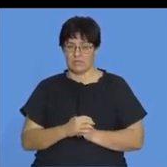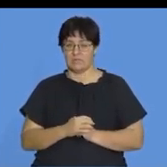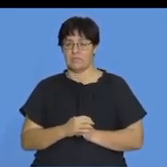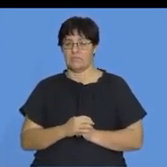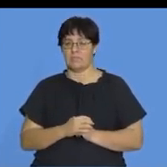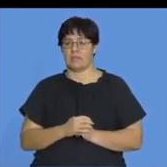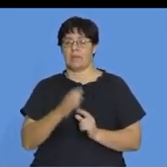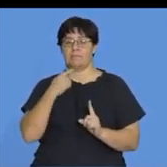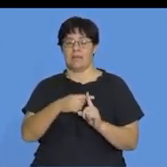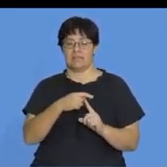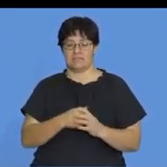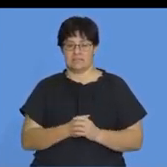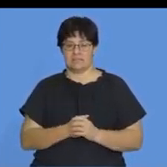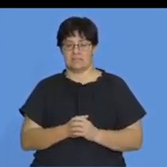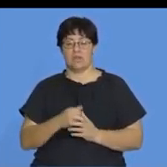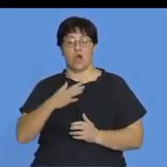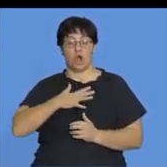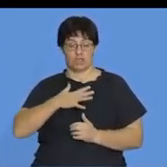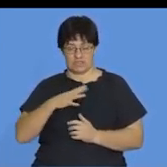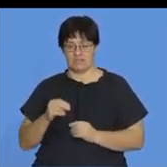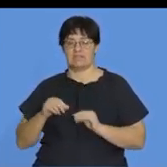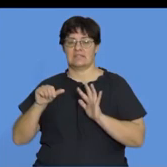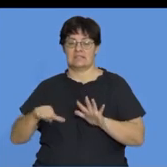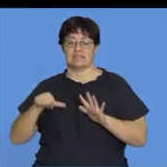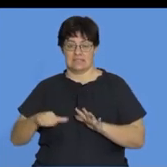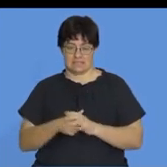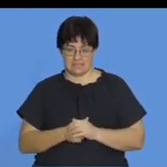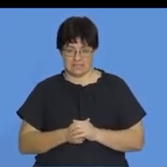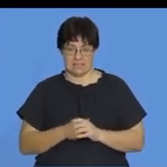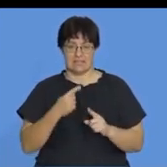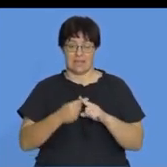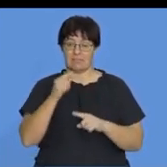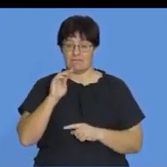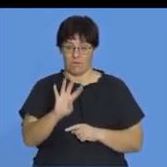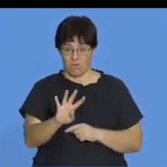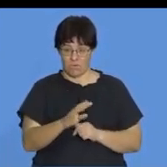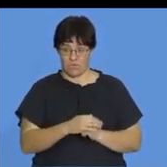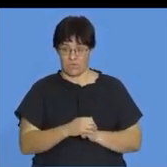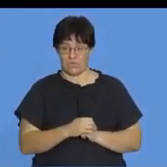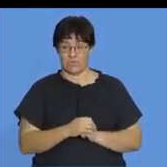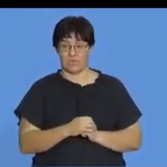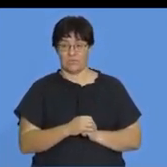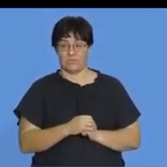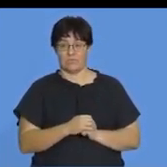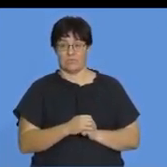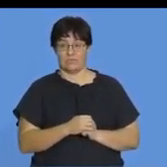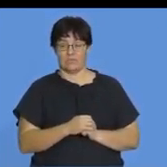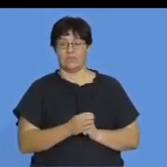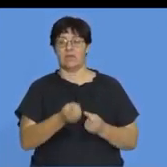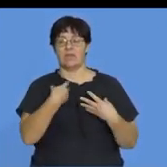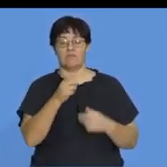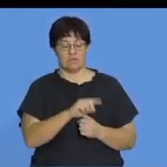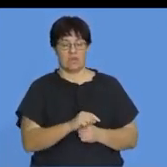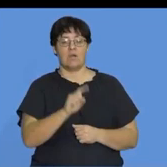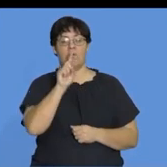there, plus, and then oxygen, which is 16 times 4, right? Okay, what does this give